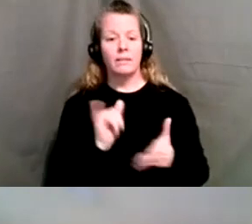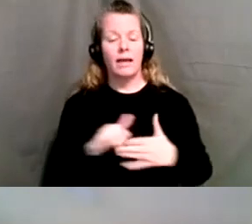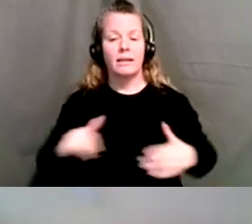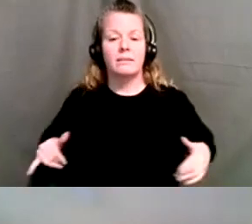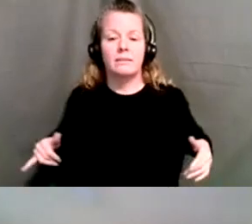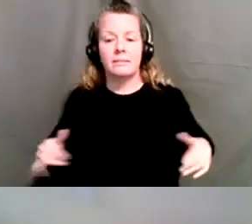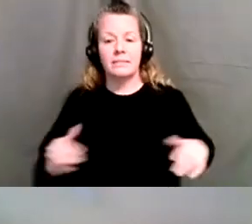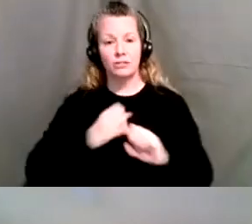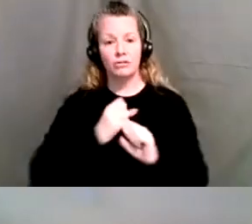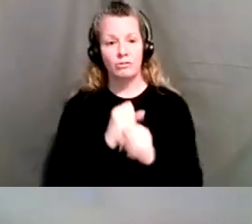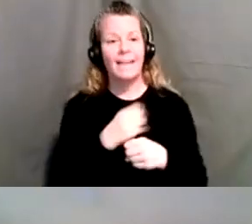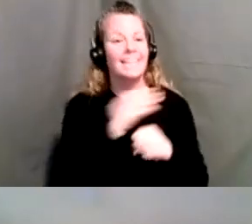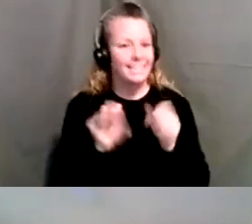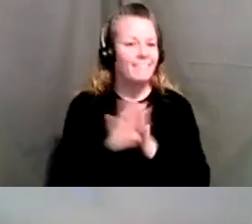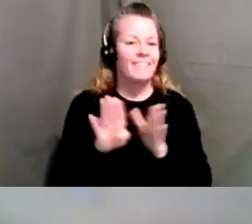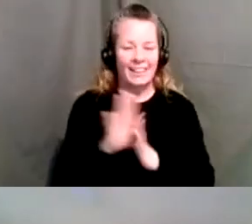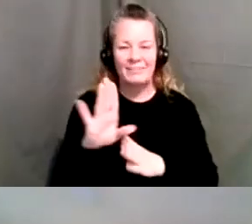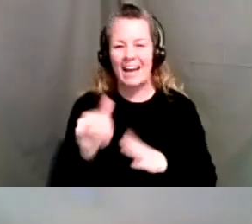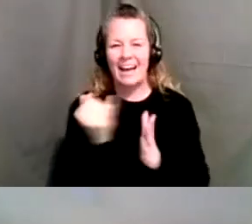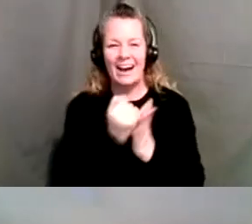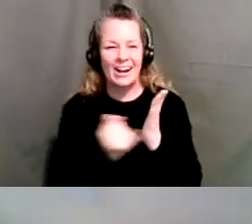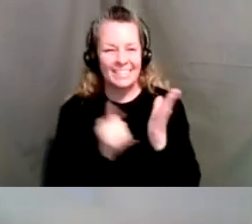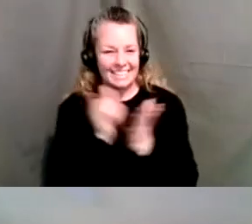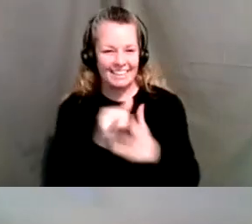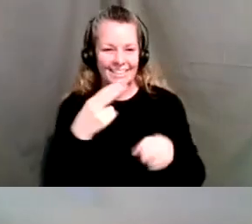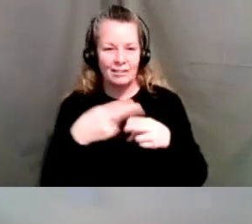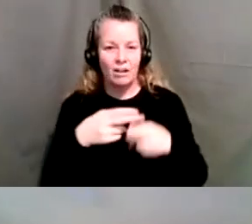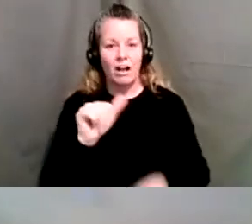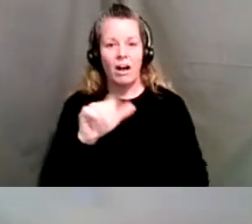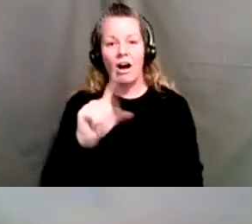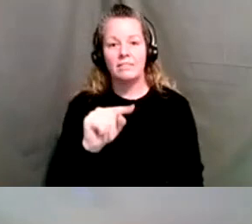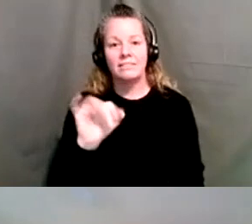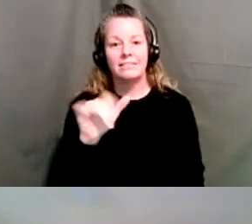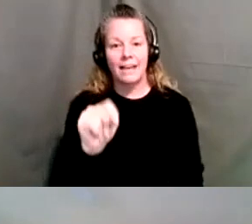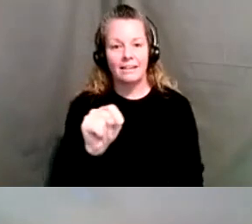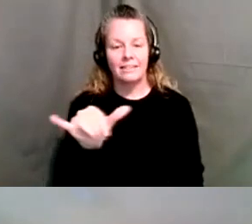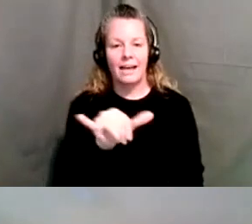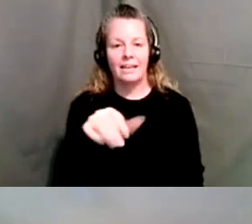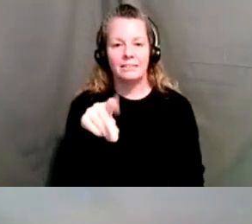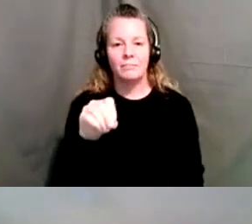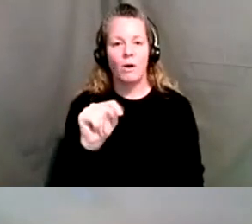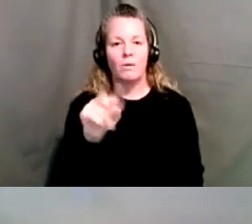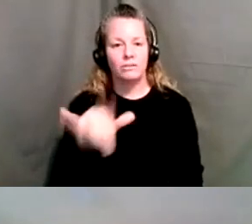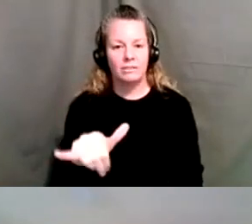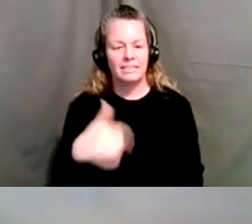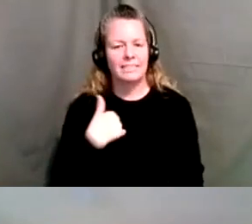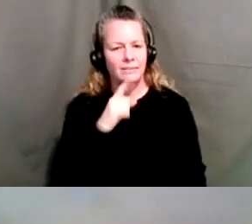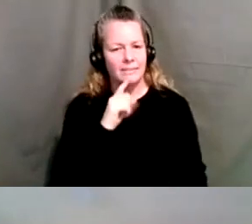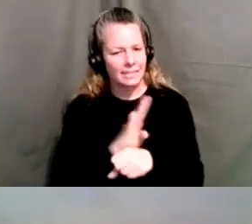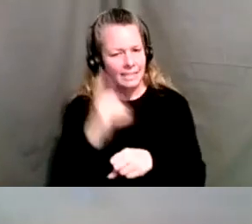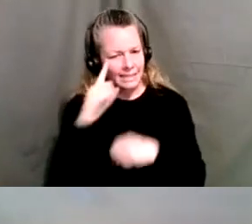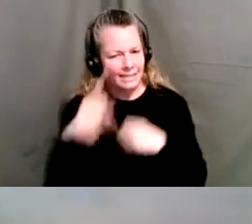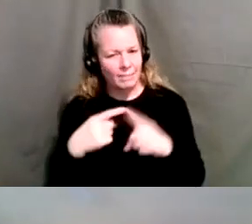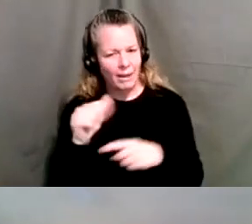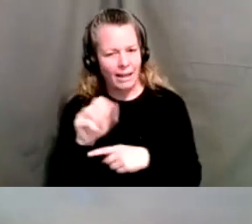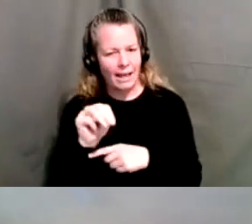created and developed by artists, and it's called Alt Text as Poetry. And that's something that actually I was thinking about, Amy, with some of